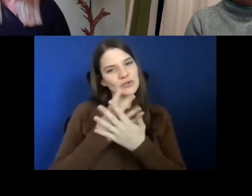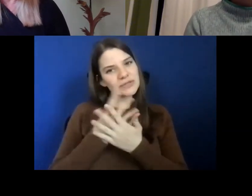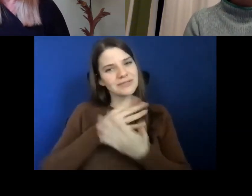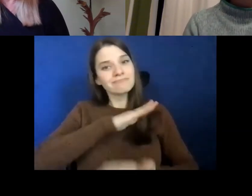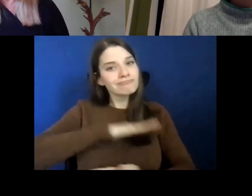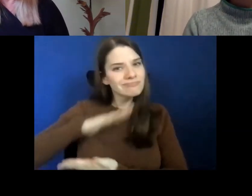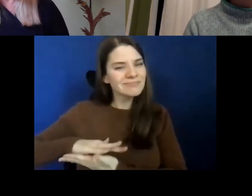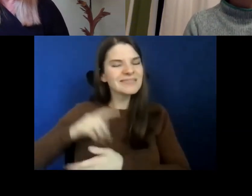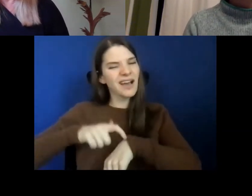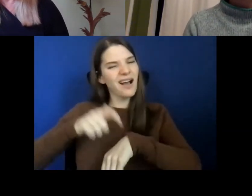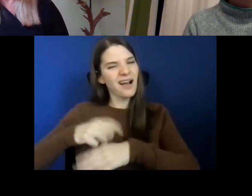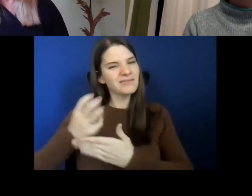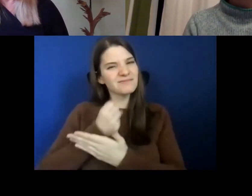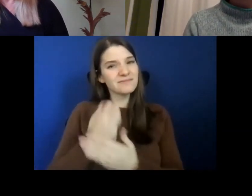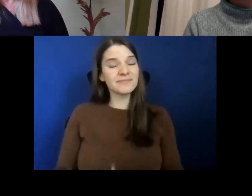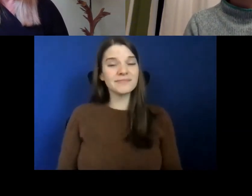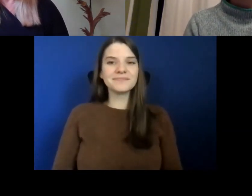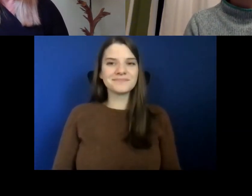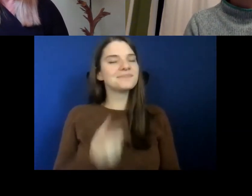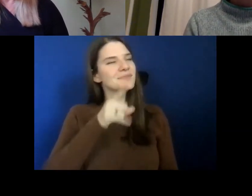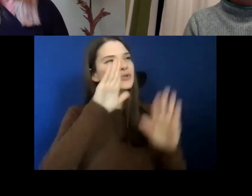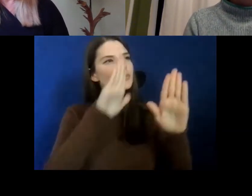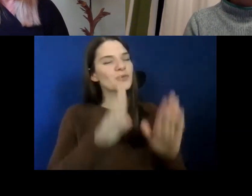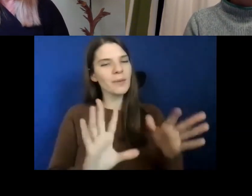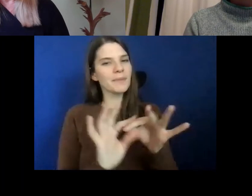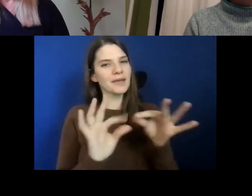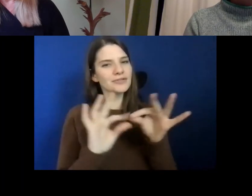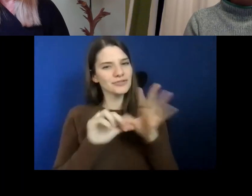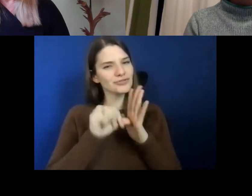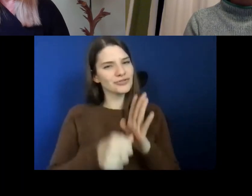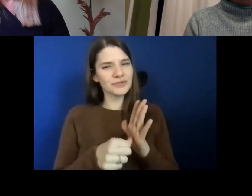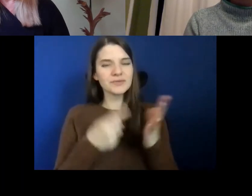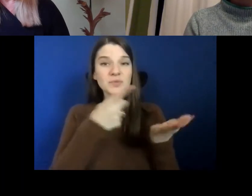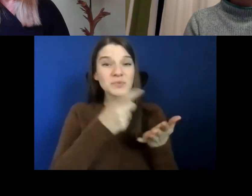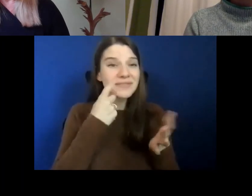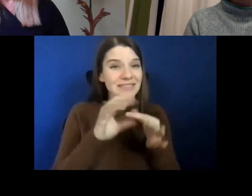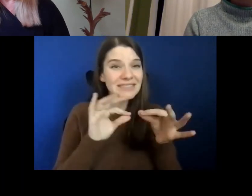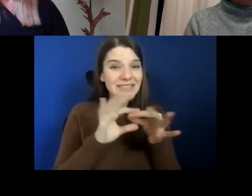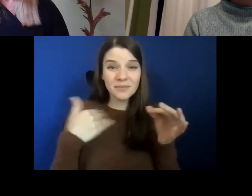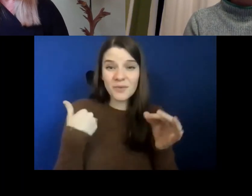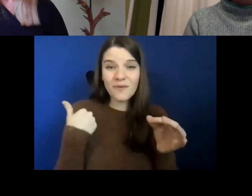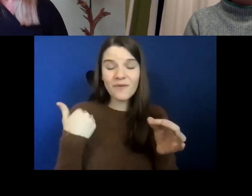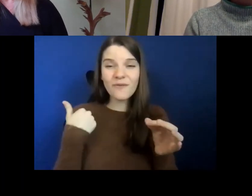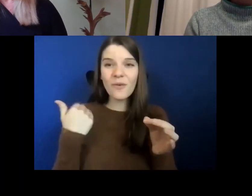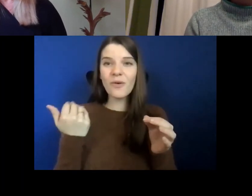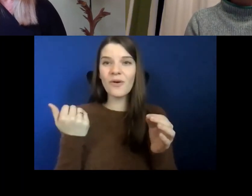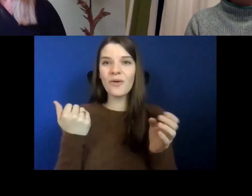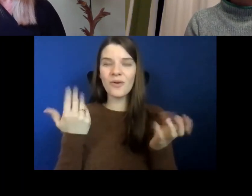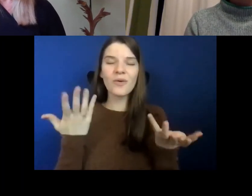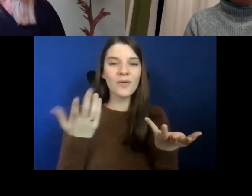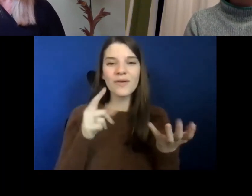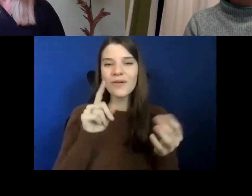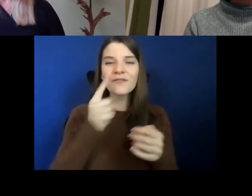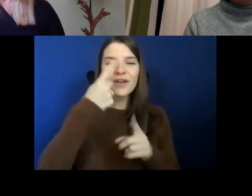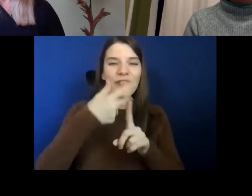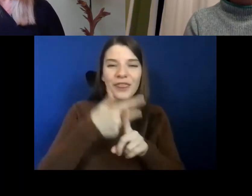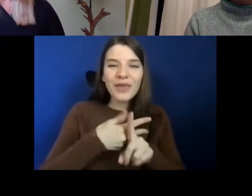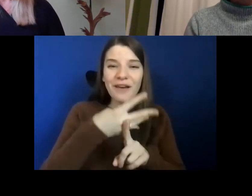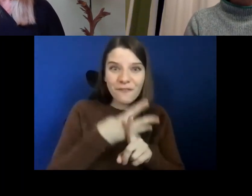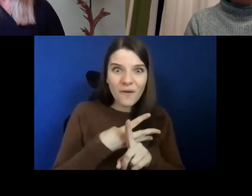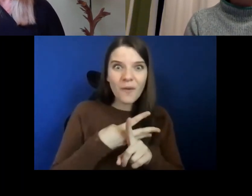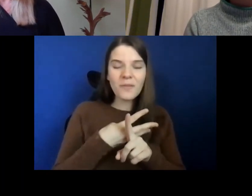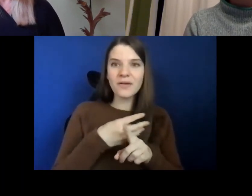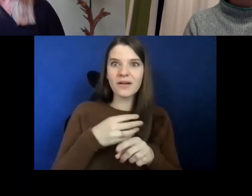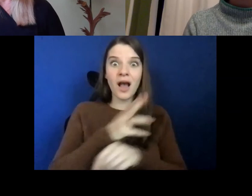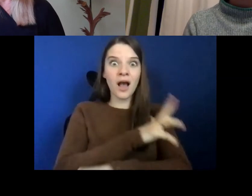Yes. And that's a great takeaway message too, that, just from what you said before about, those first 3 or 4 months,